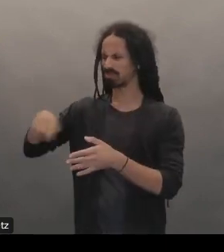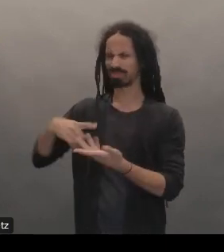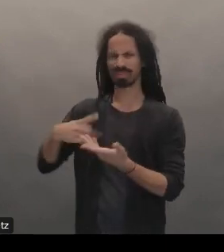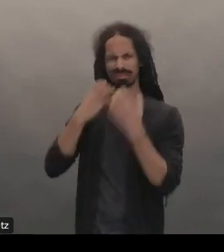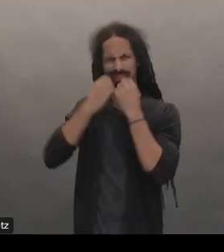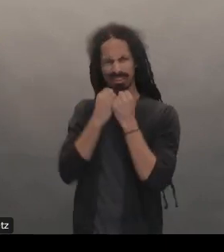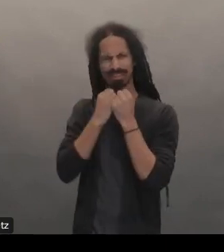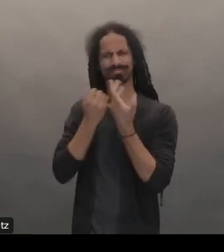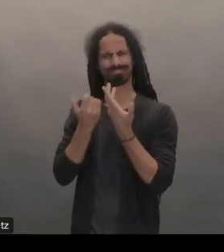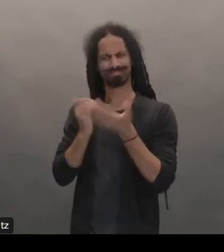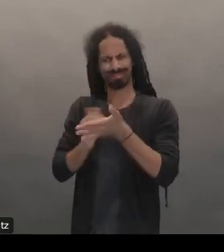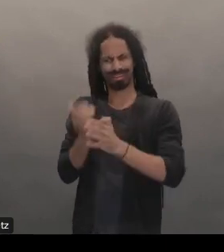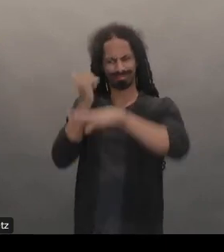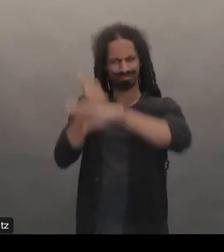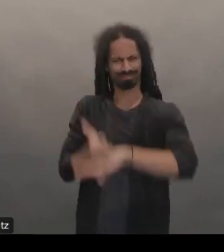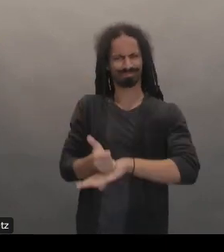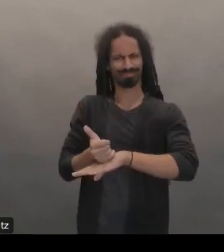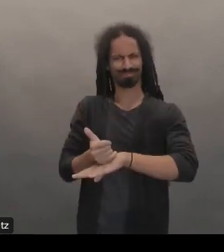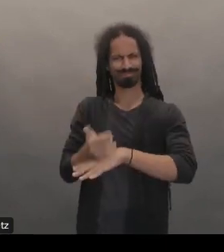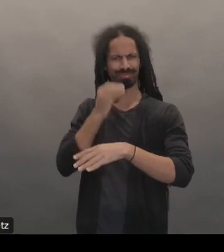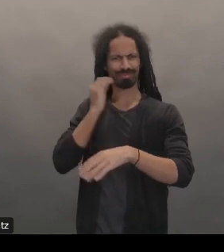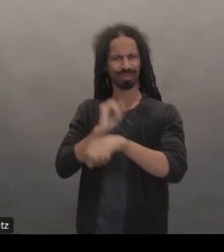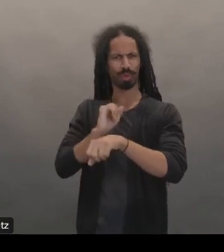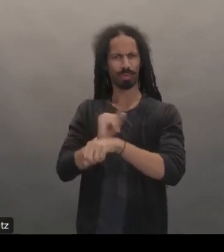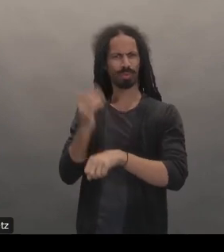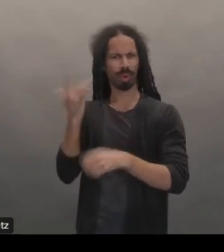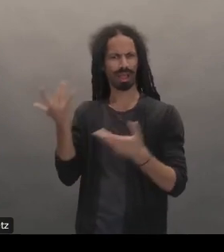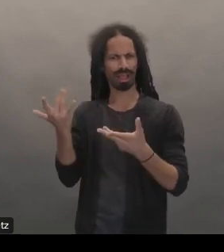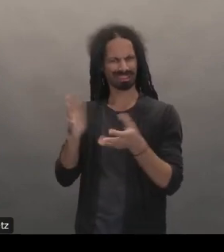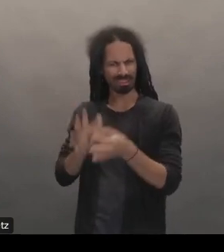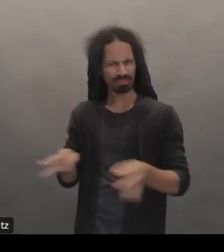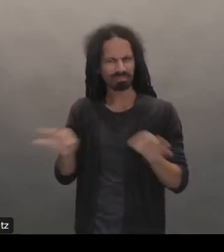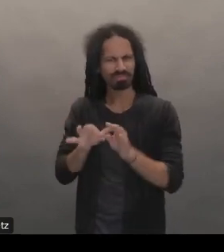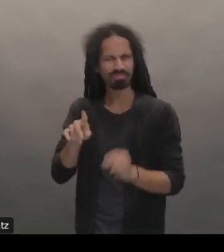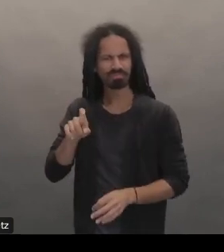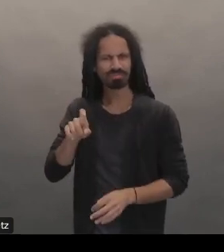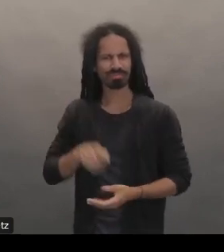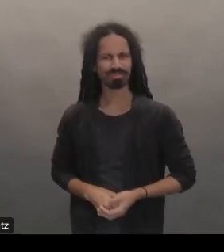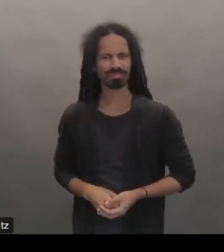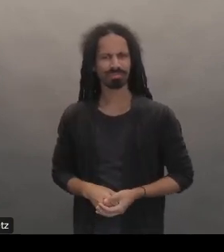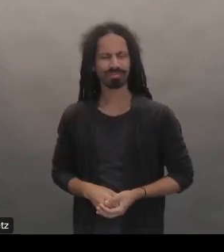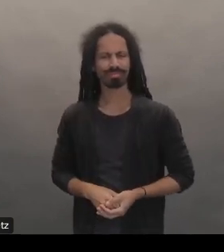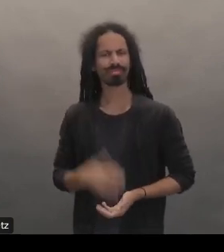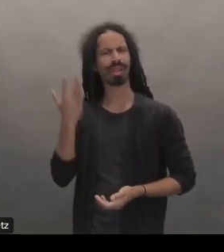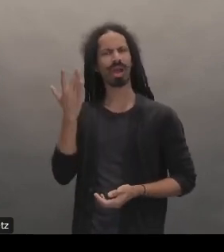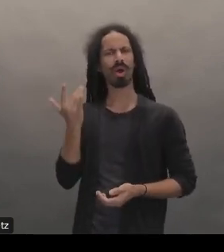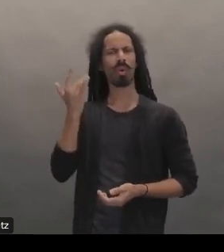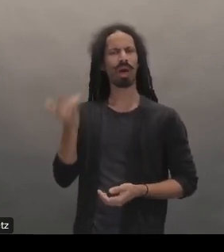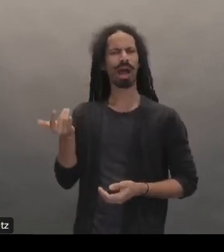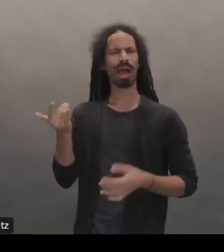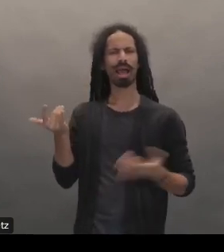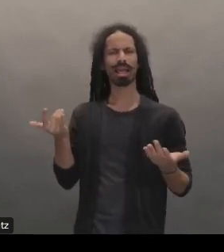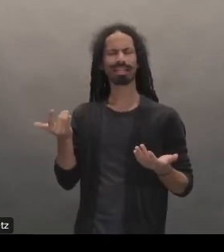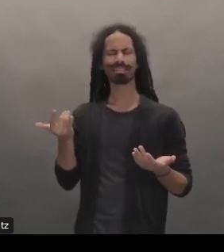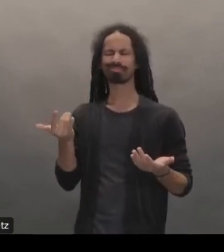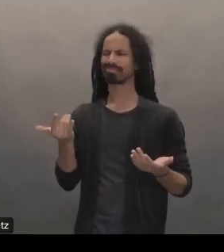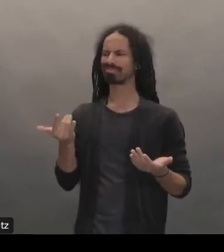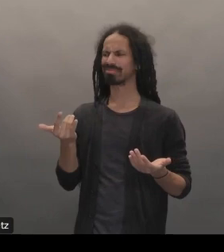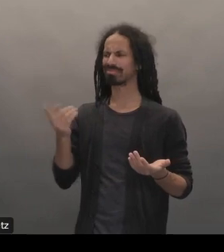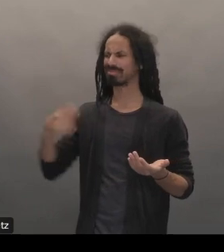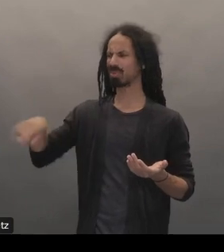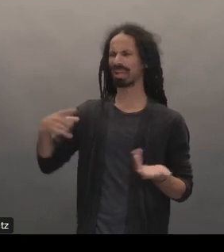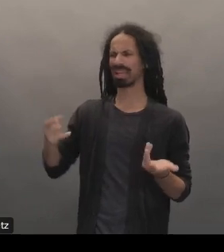my assignment? Does it even matter? Why is there so much concern, or why